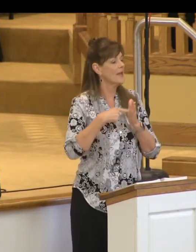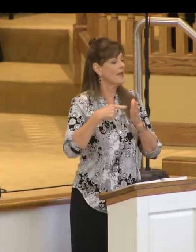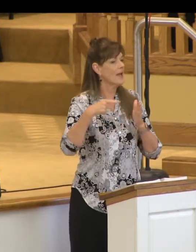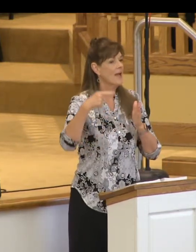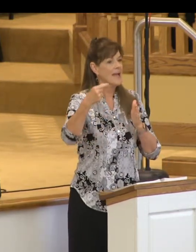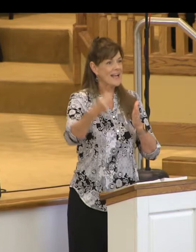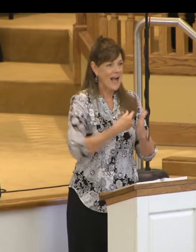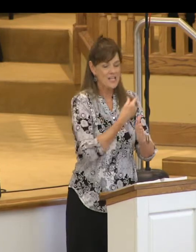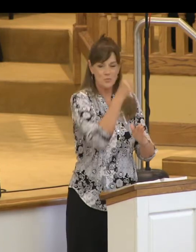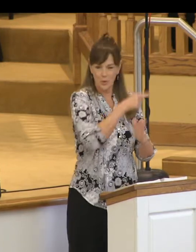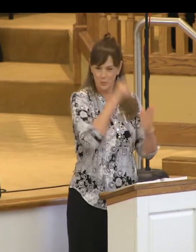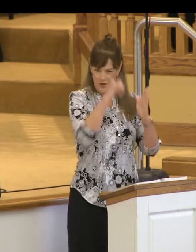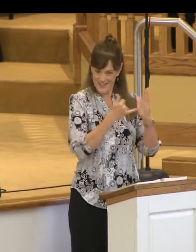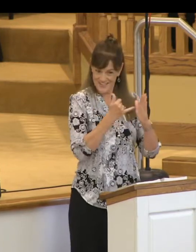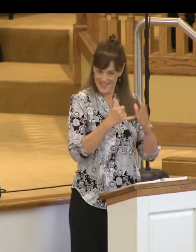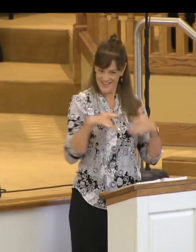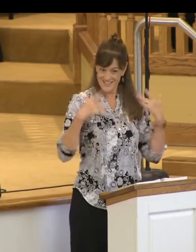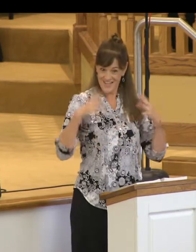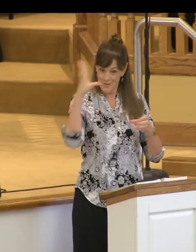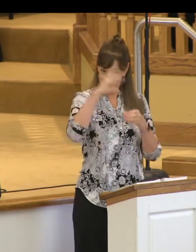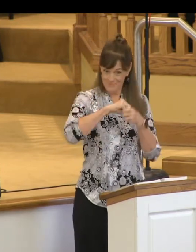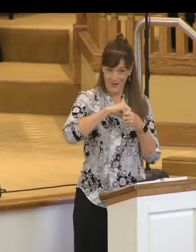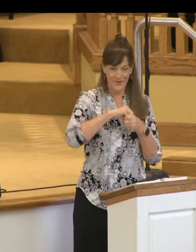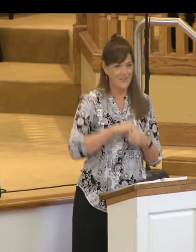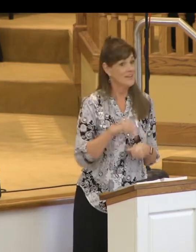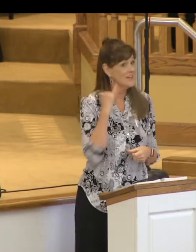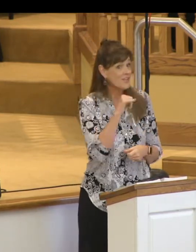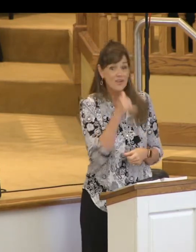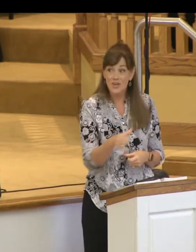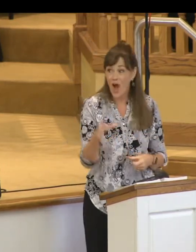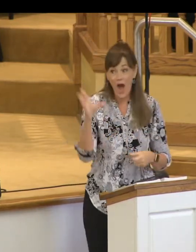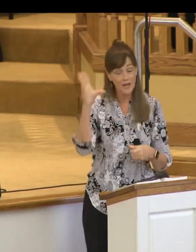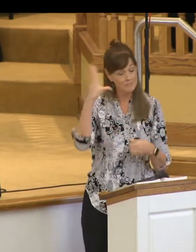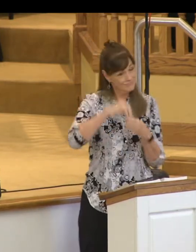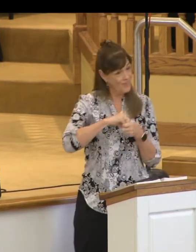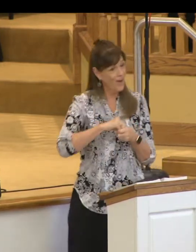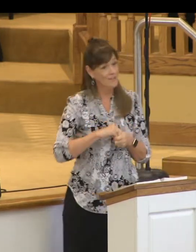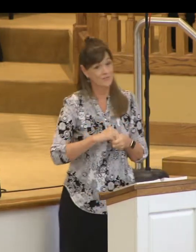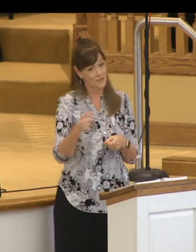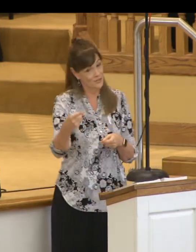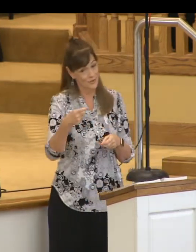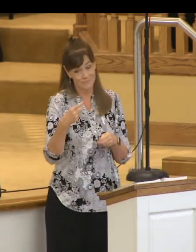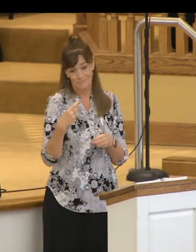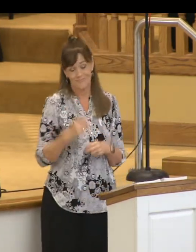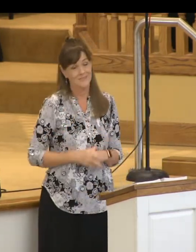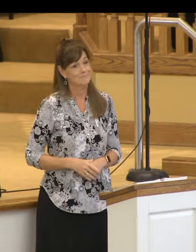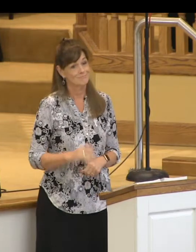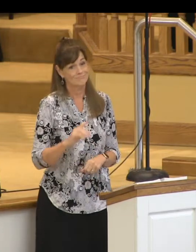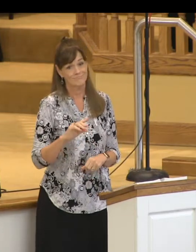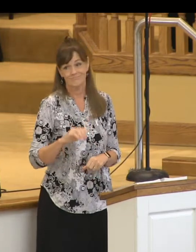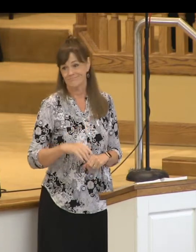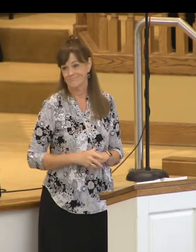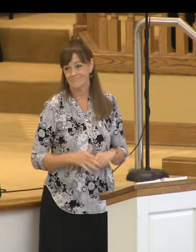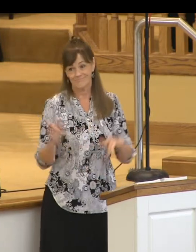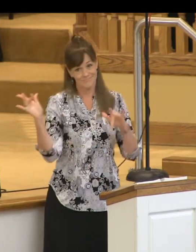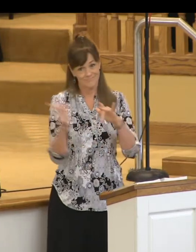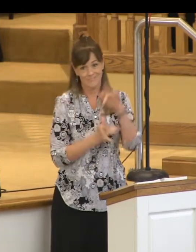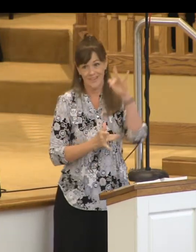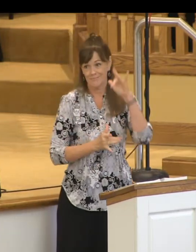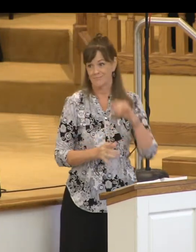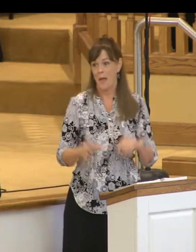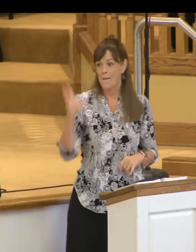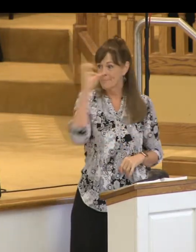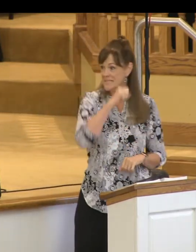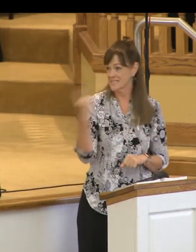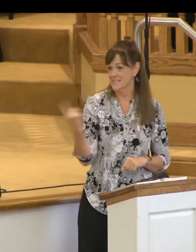been exciting to be a part of. And if you've not been a part of it, you are shorting yourself. And yes. You are robbing